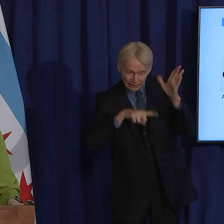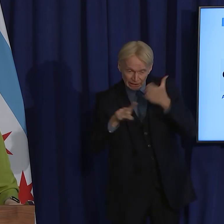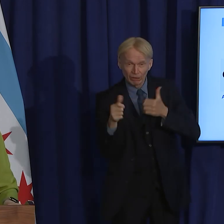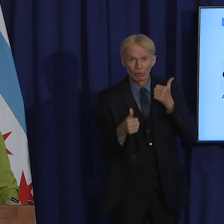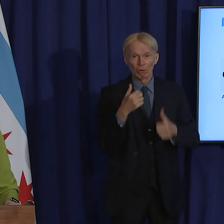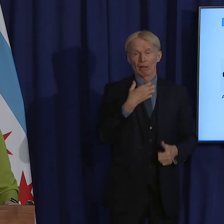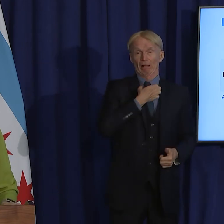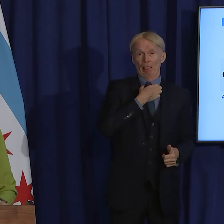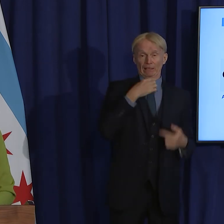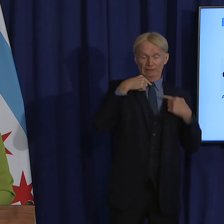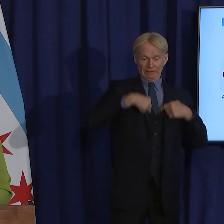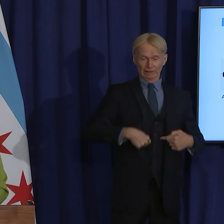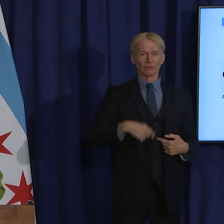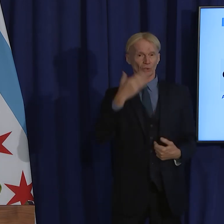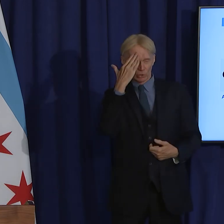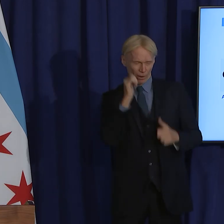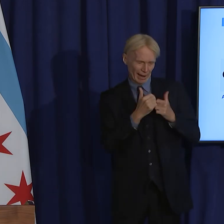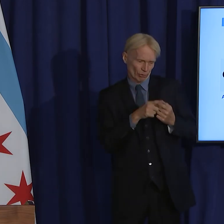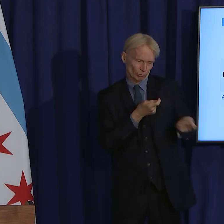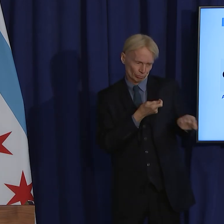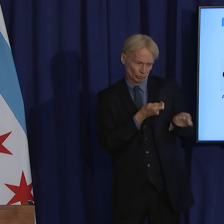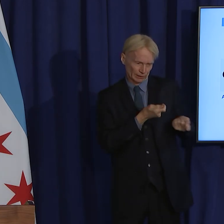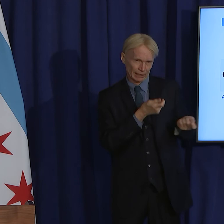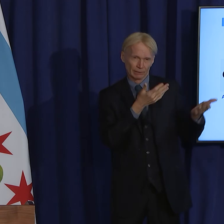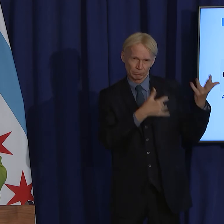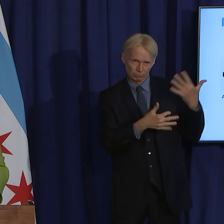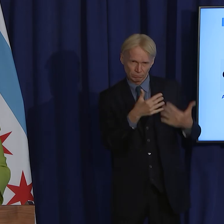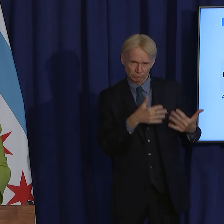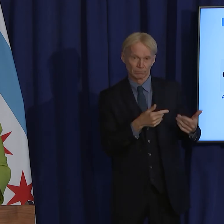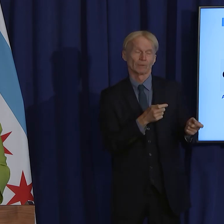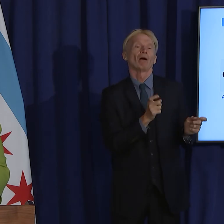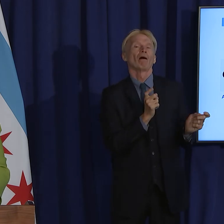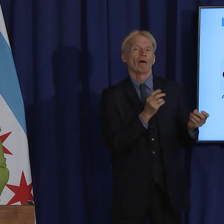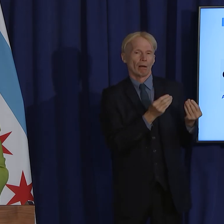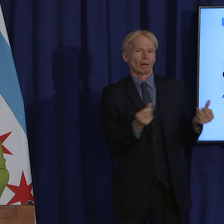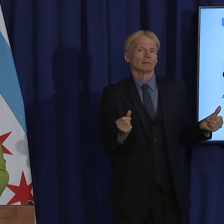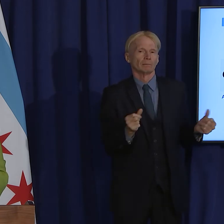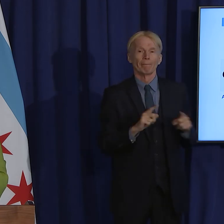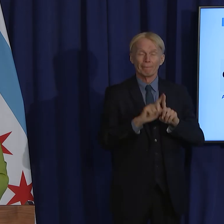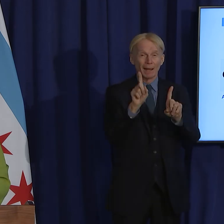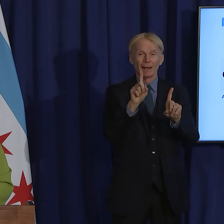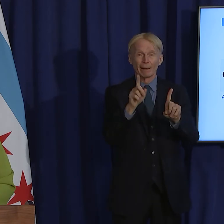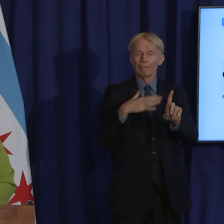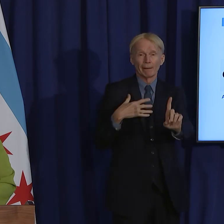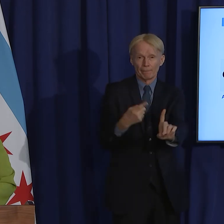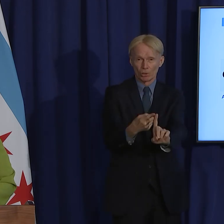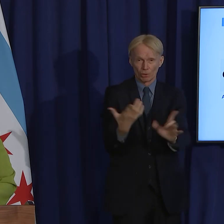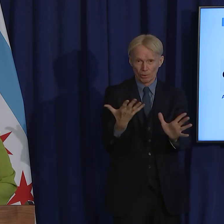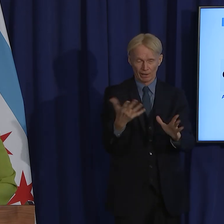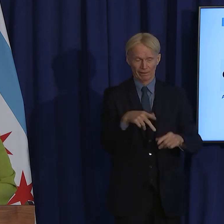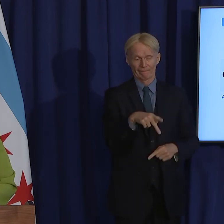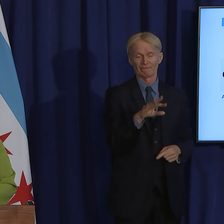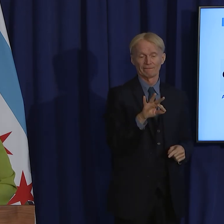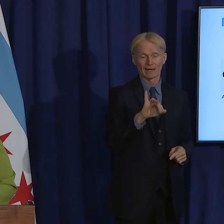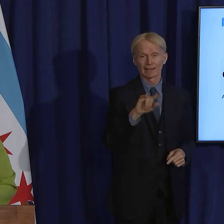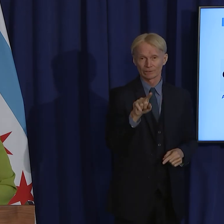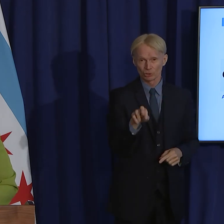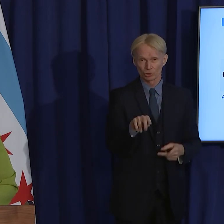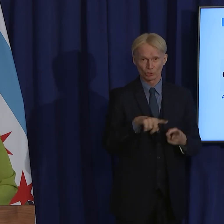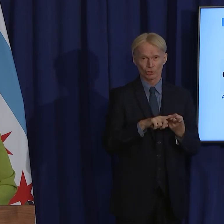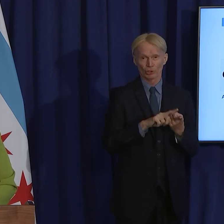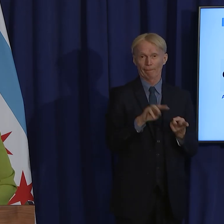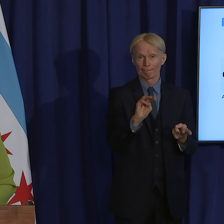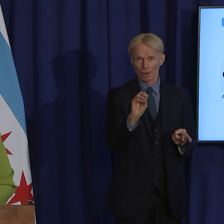then be able to treat them appropriately. But the bottom line is that this vaccine, the Pfizer and the Moderna in